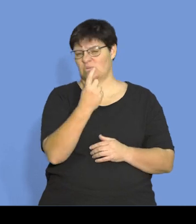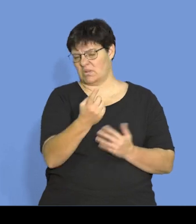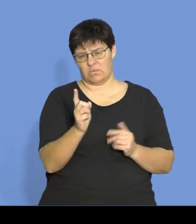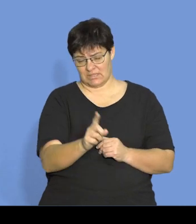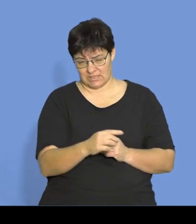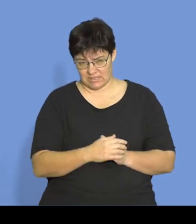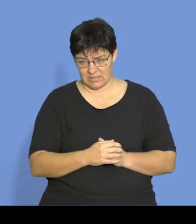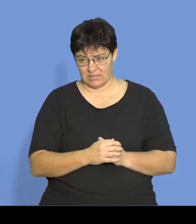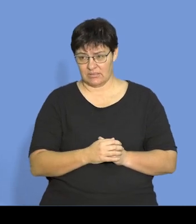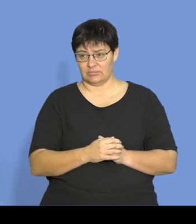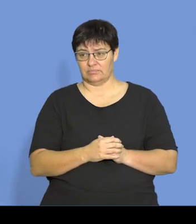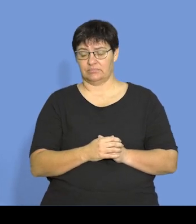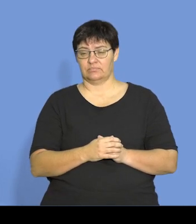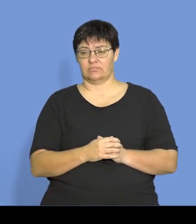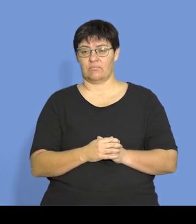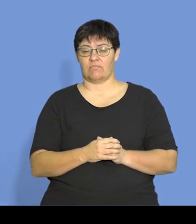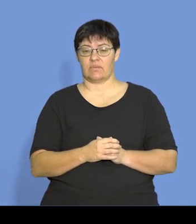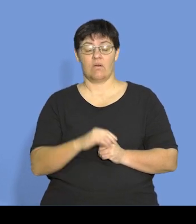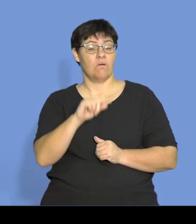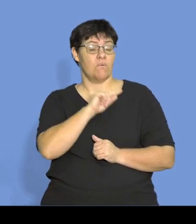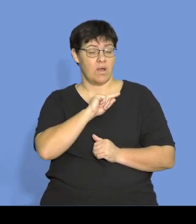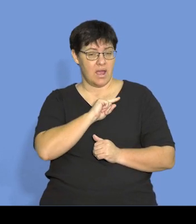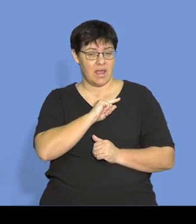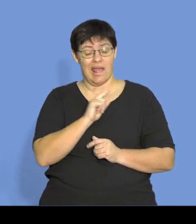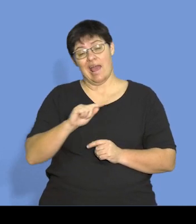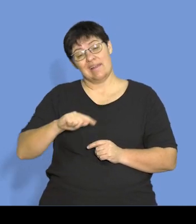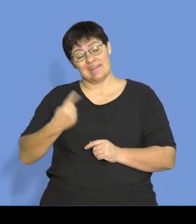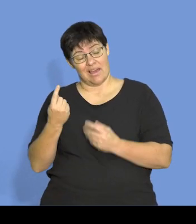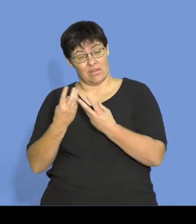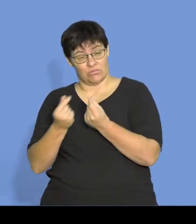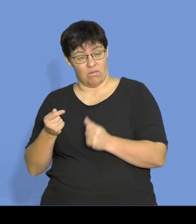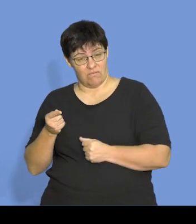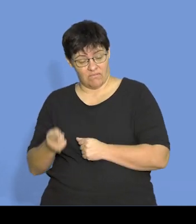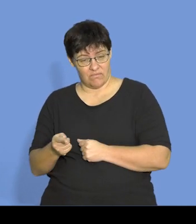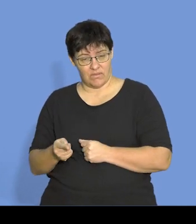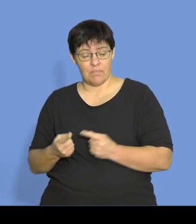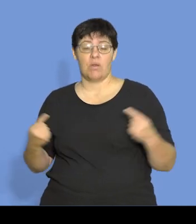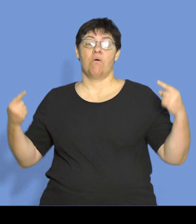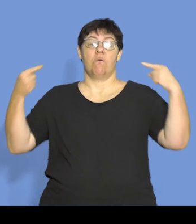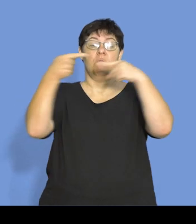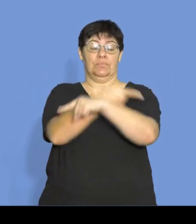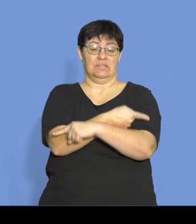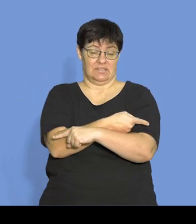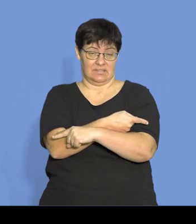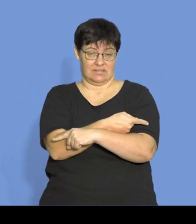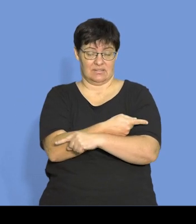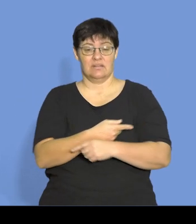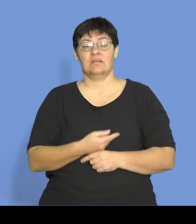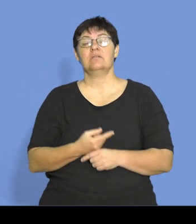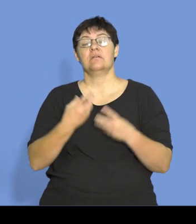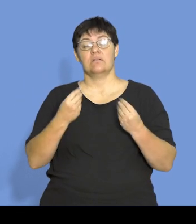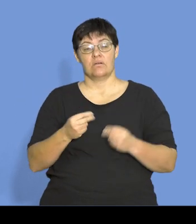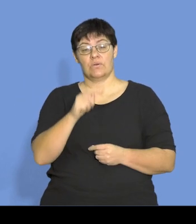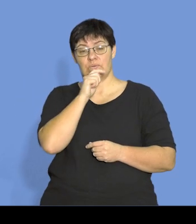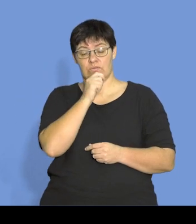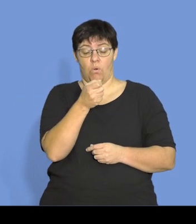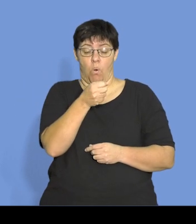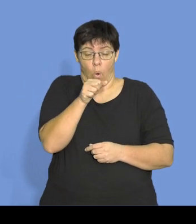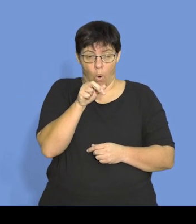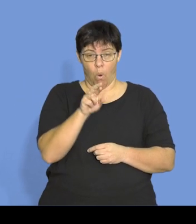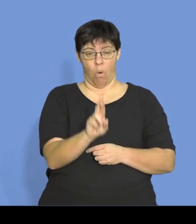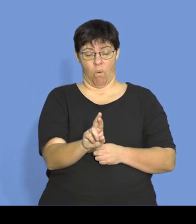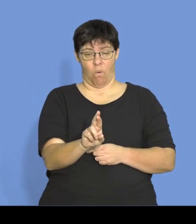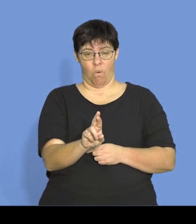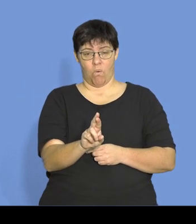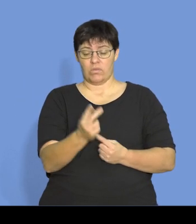there. And because I have another solution but in an opposite direction, I will then use the word